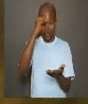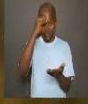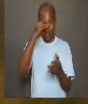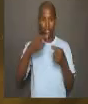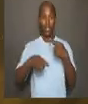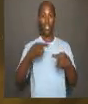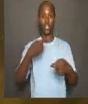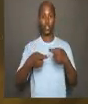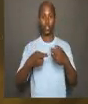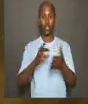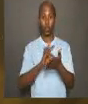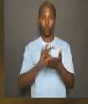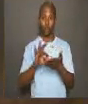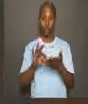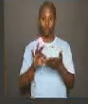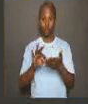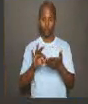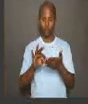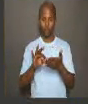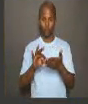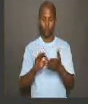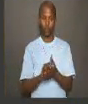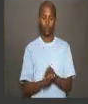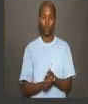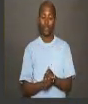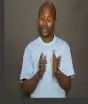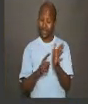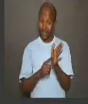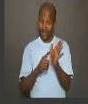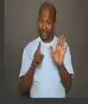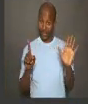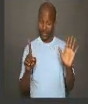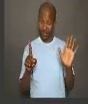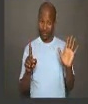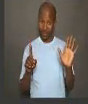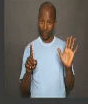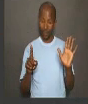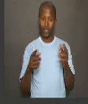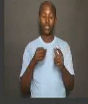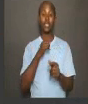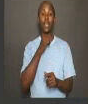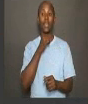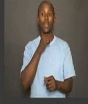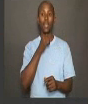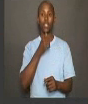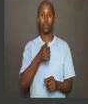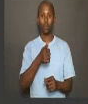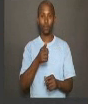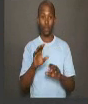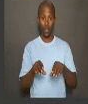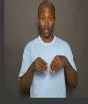between quantifiers. It is clear that the negation of a